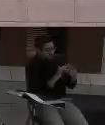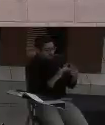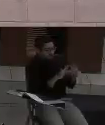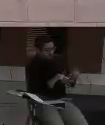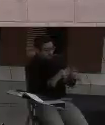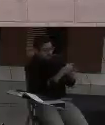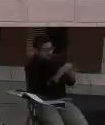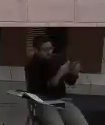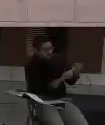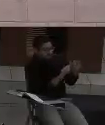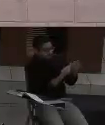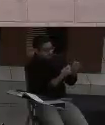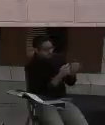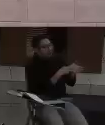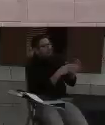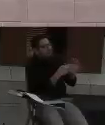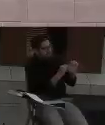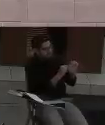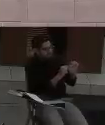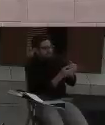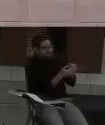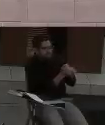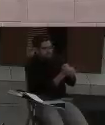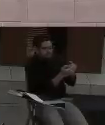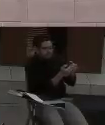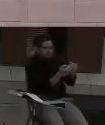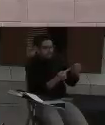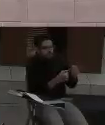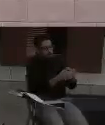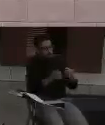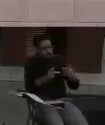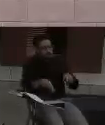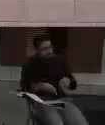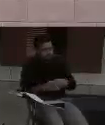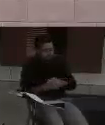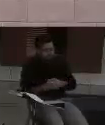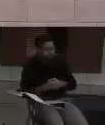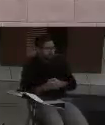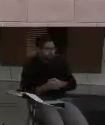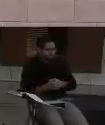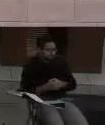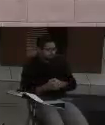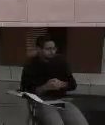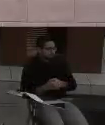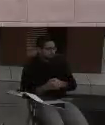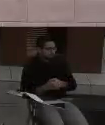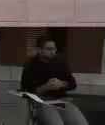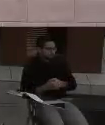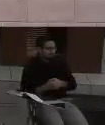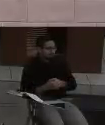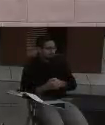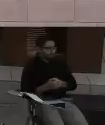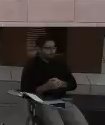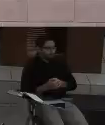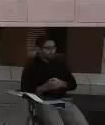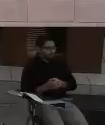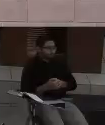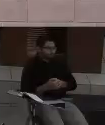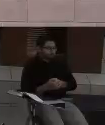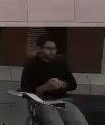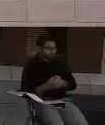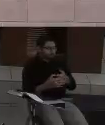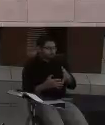we hurt, it is not easy to hold back from hurting others. And yet that absolutely